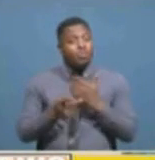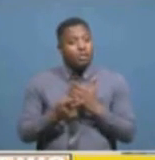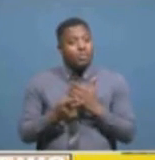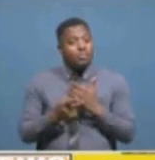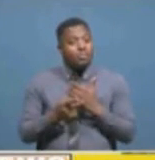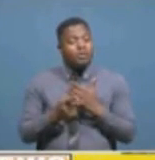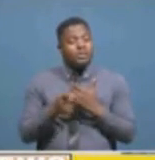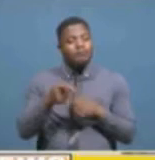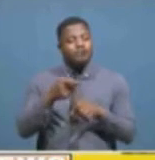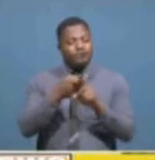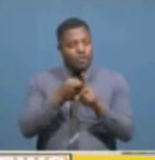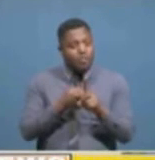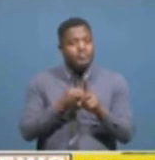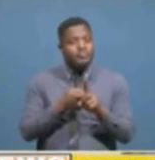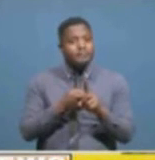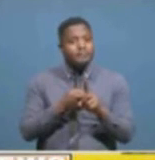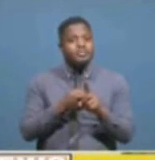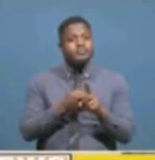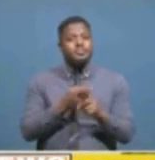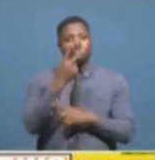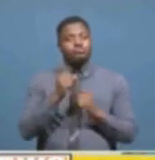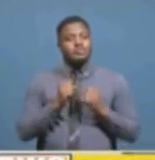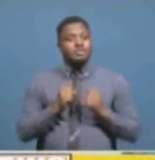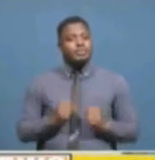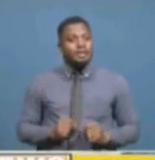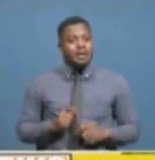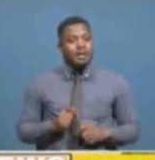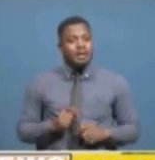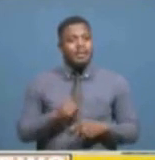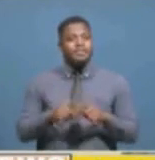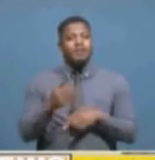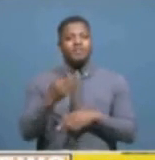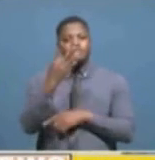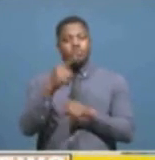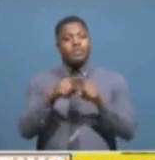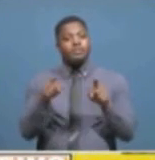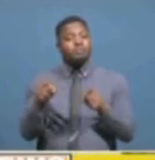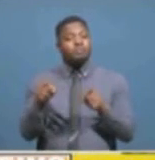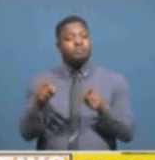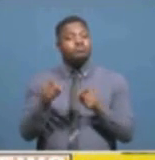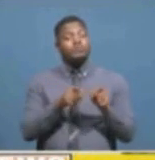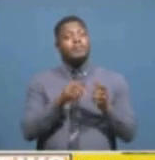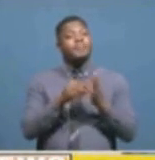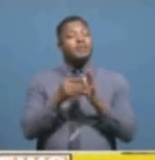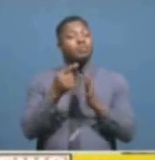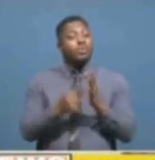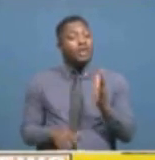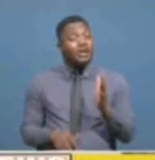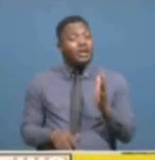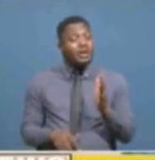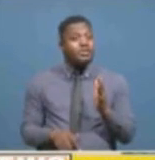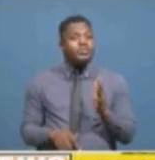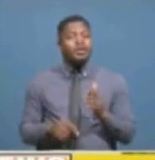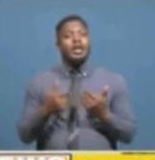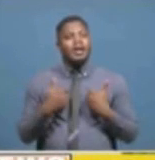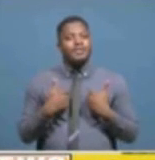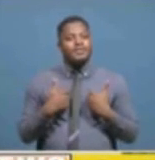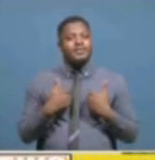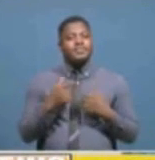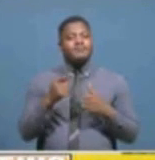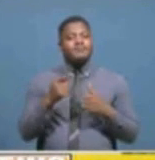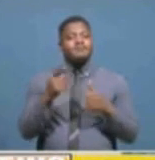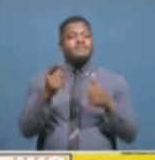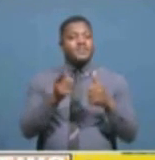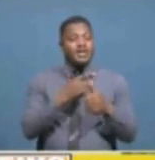run two semesters but four sessions. What it means is that they will have their main semester